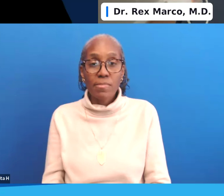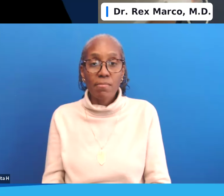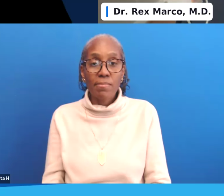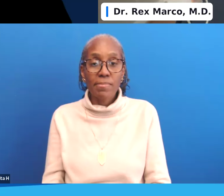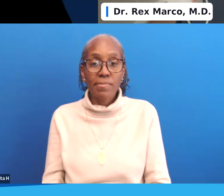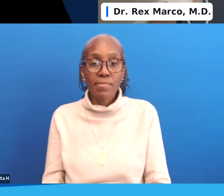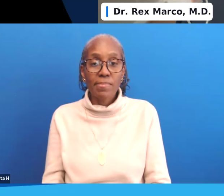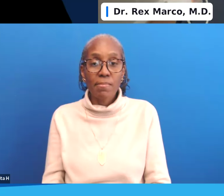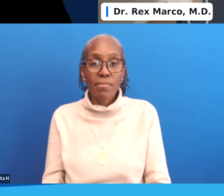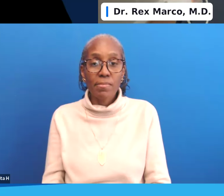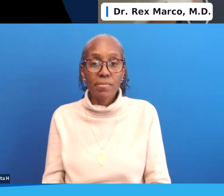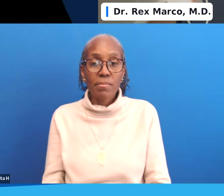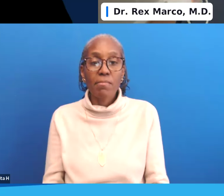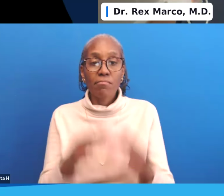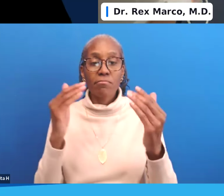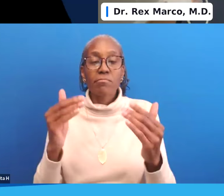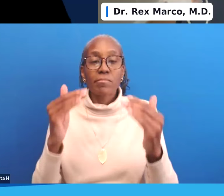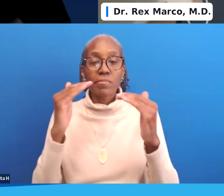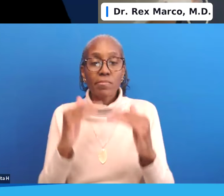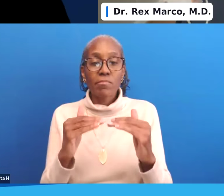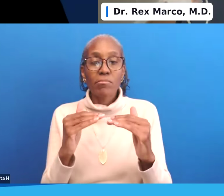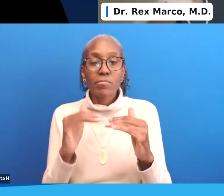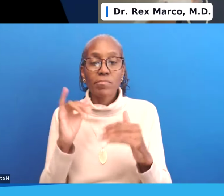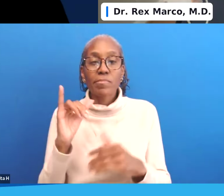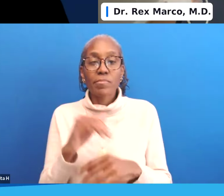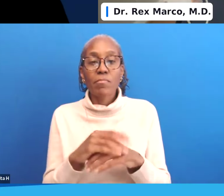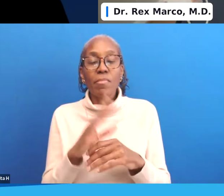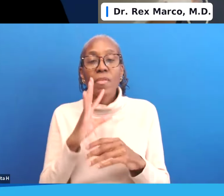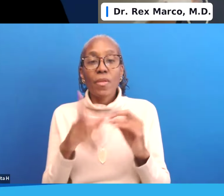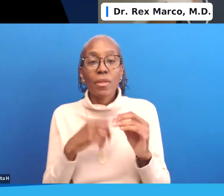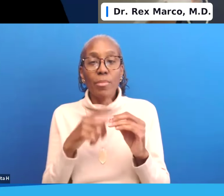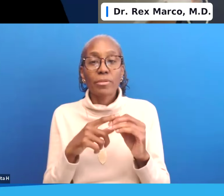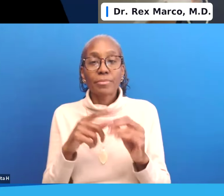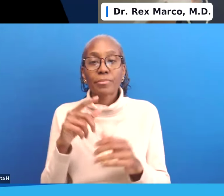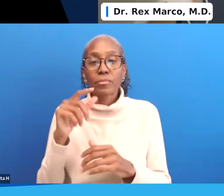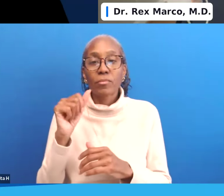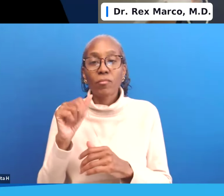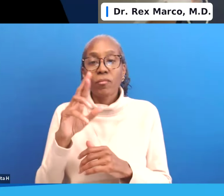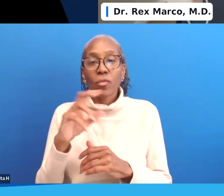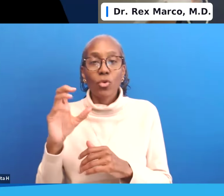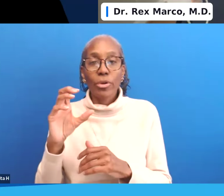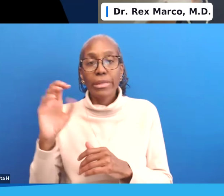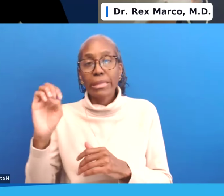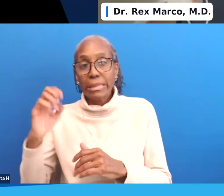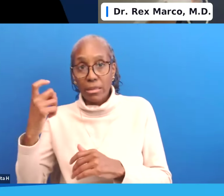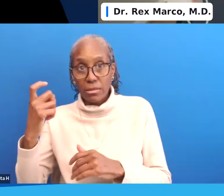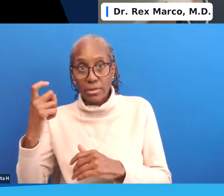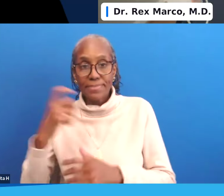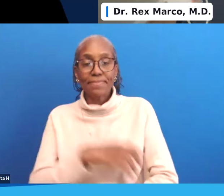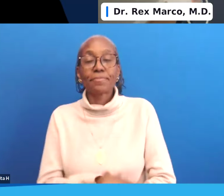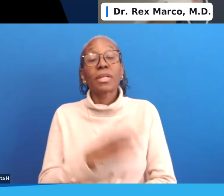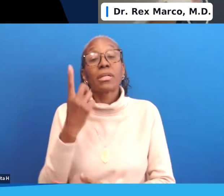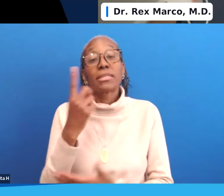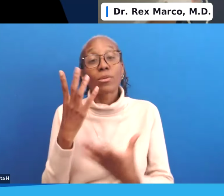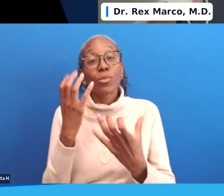Um, the next one is, talking about the ARC-EX. The someone